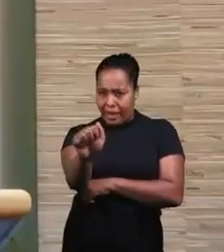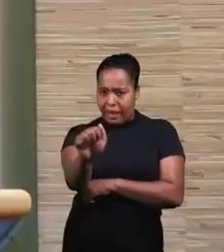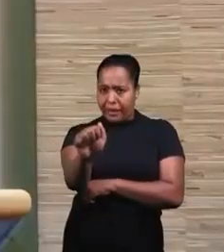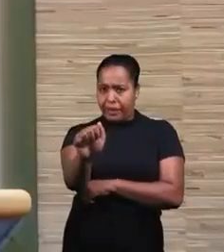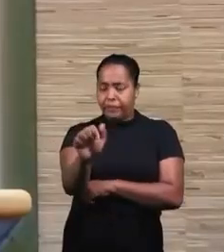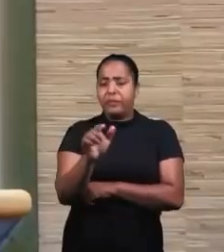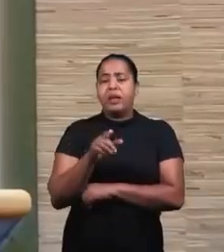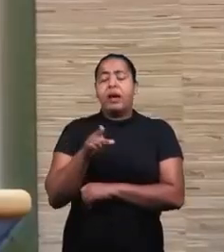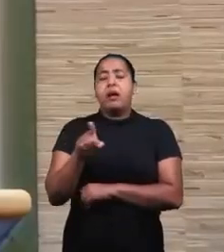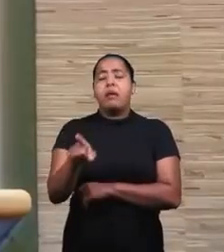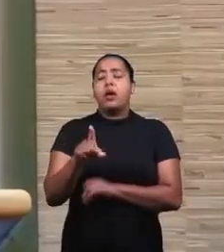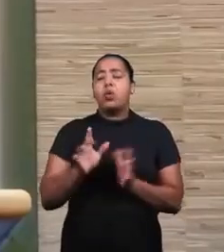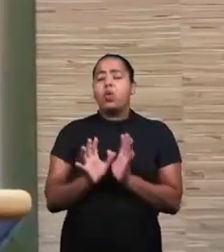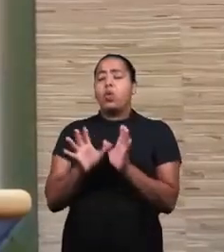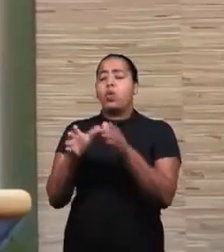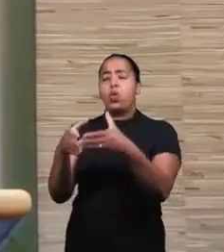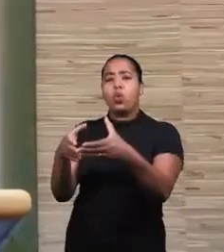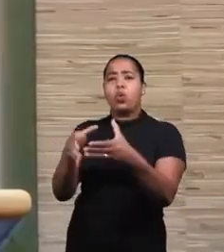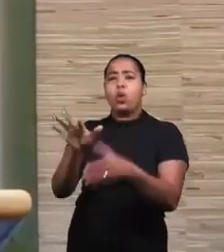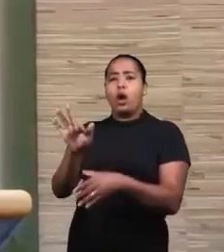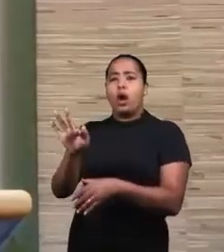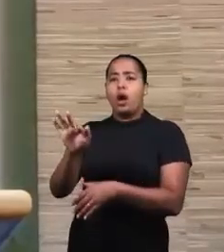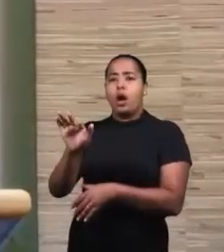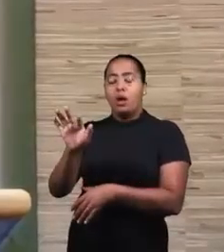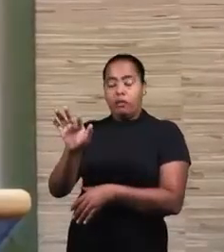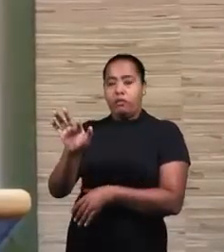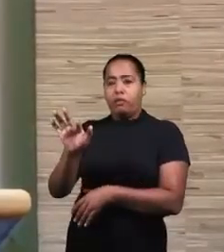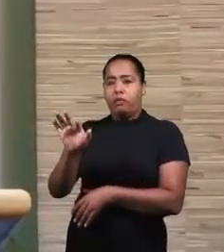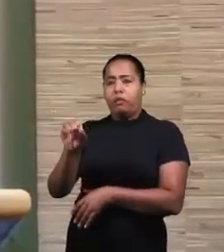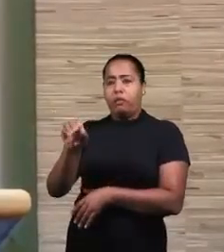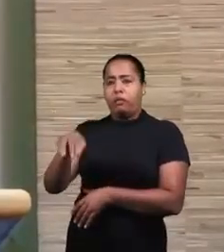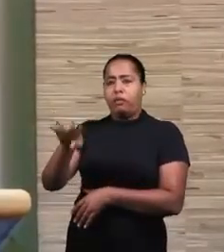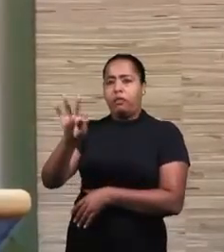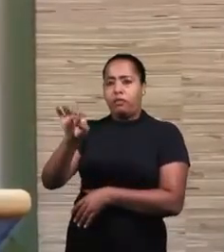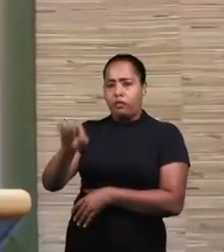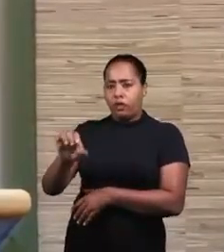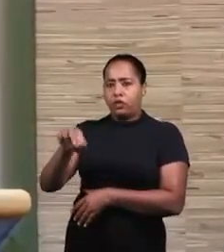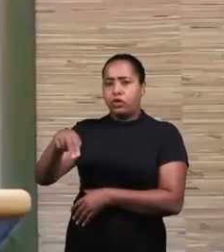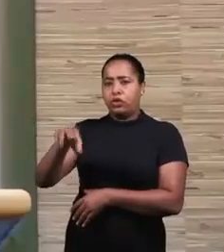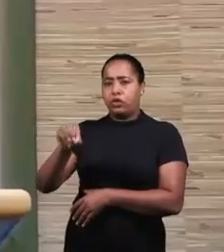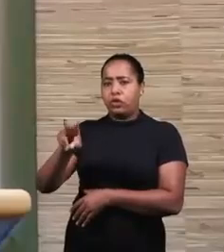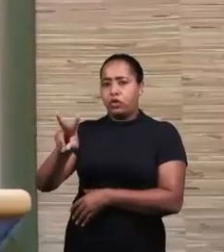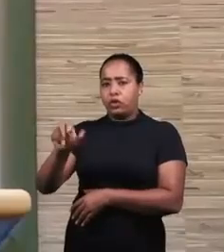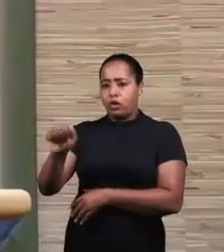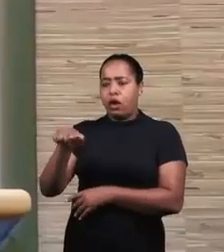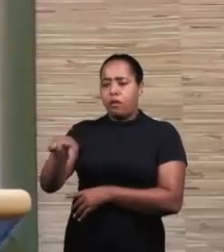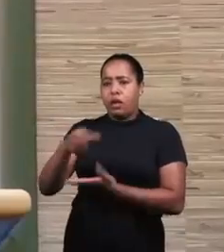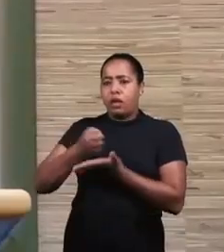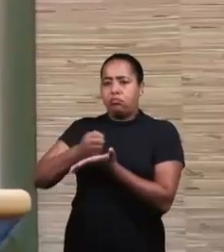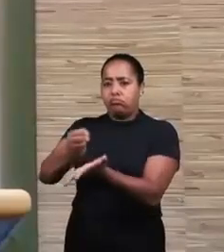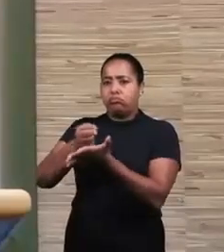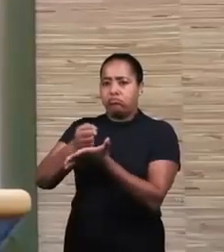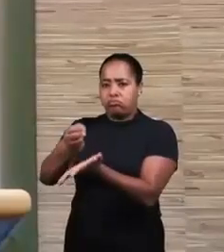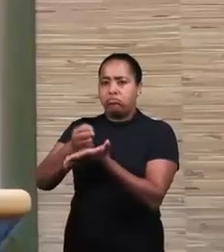these brethren are being assisted for 5 years now.